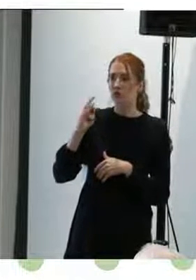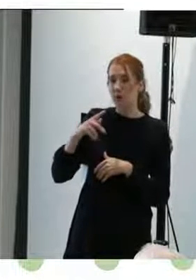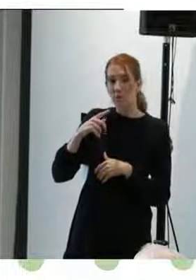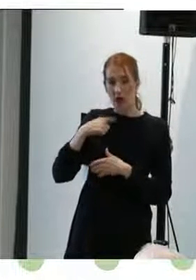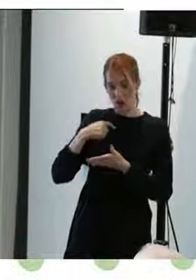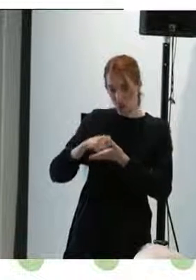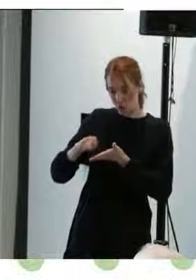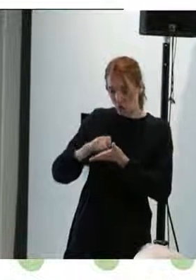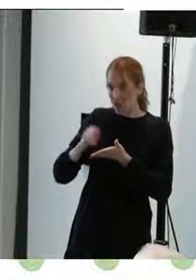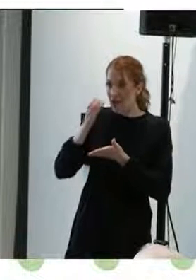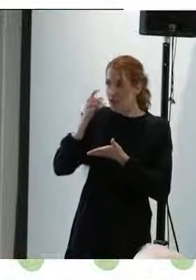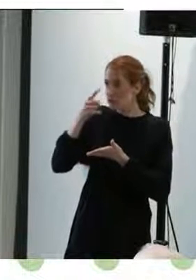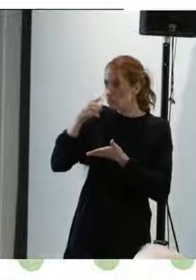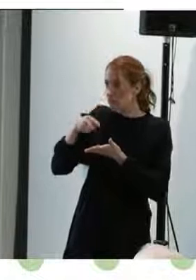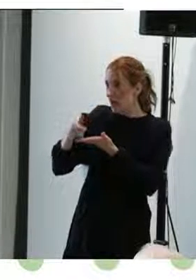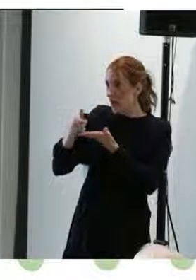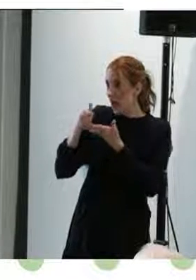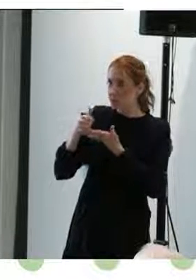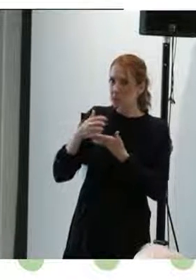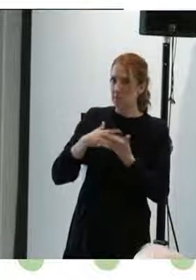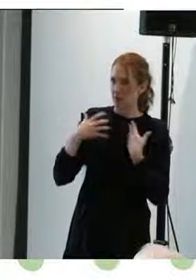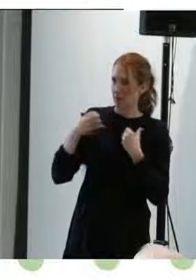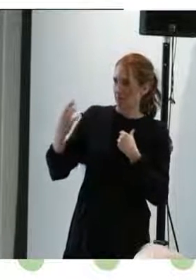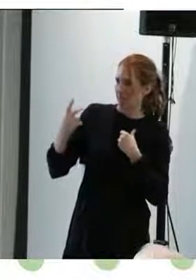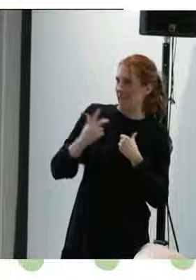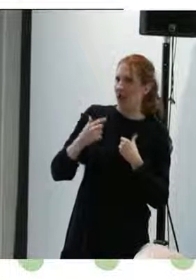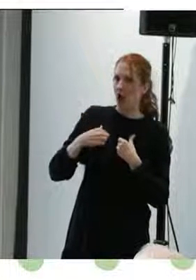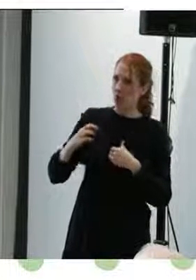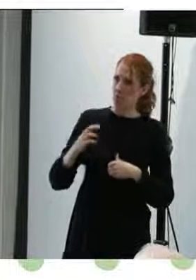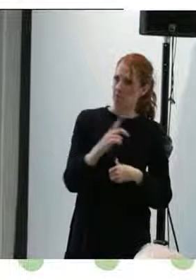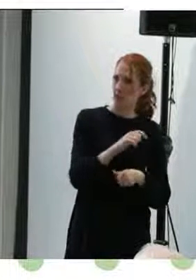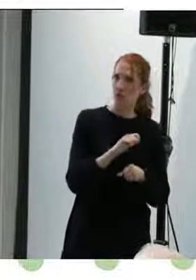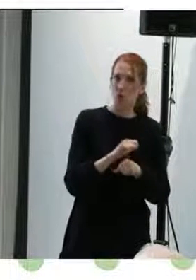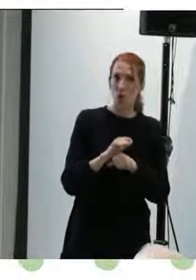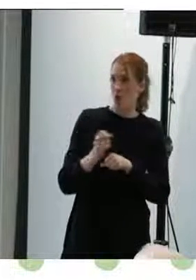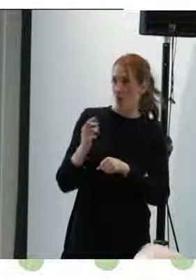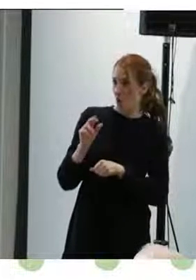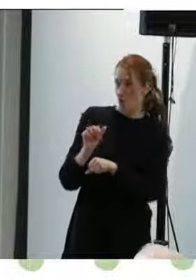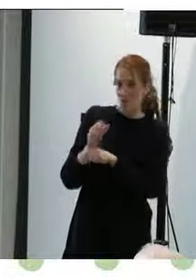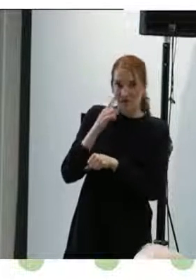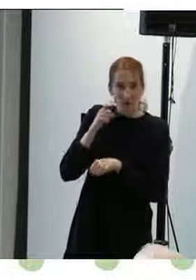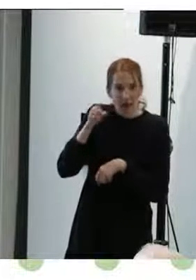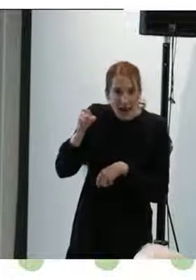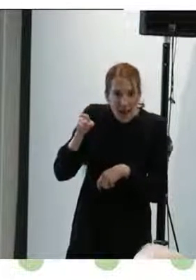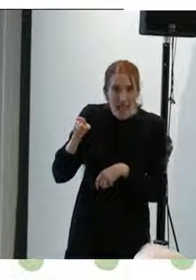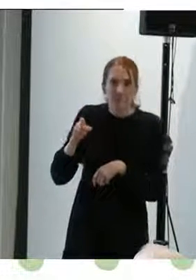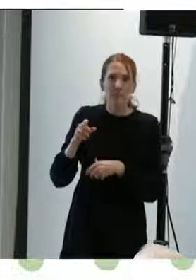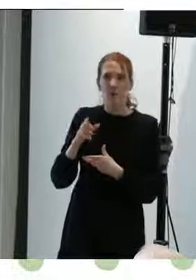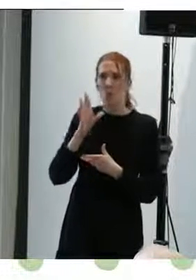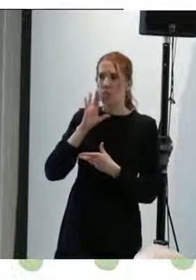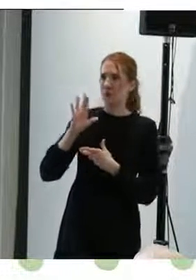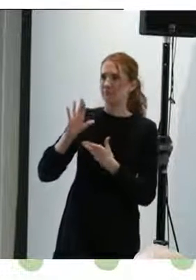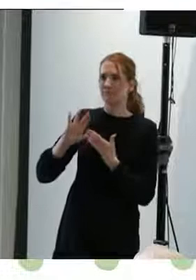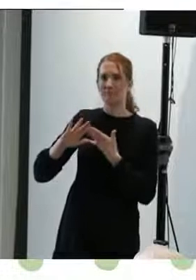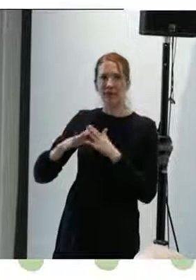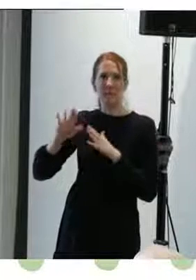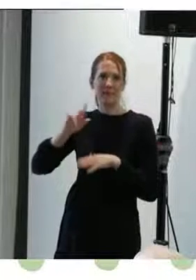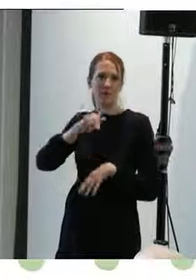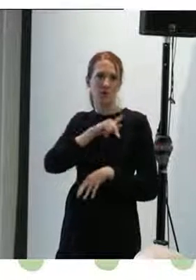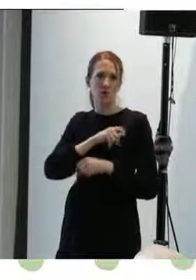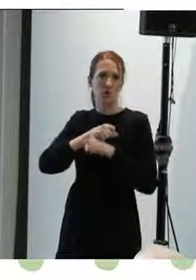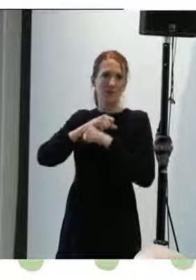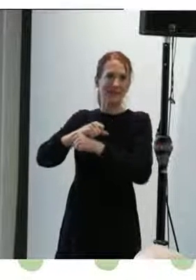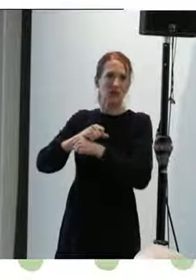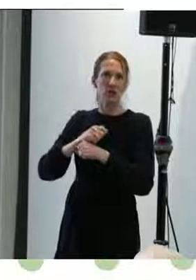go back to work. You can have more than my vote. I'd go work for him. I'd go be on his personal security. Just tell him to make me some kind of